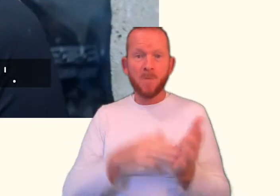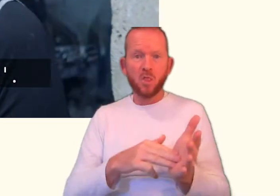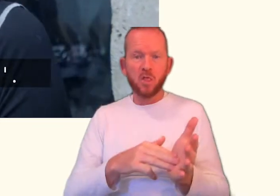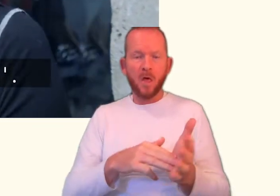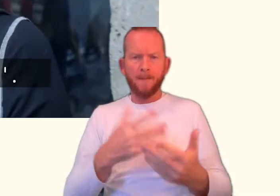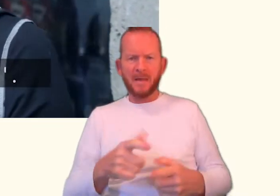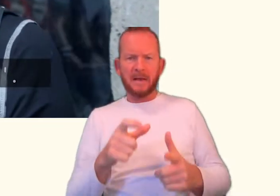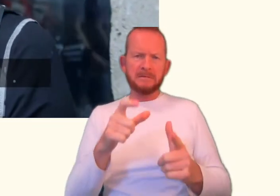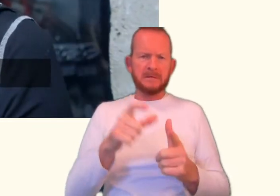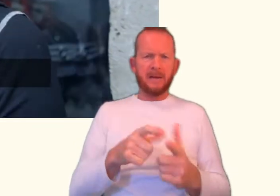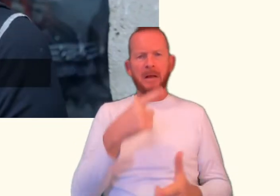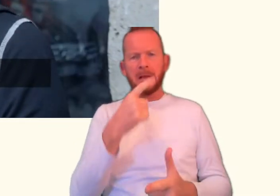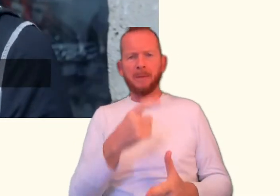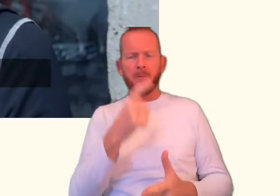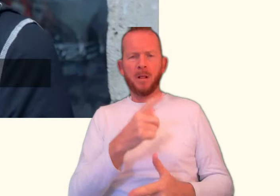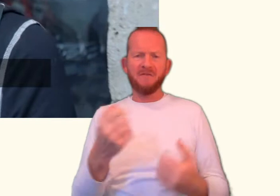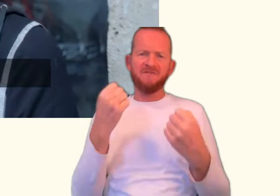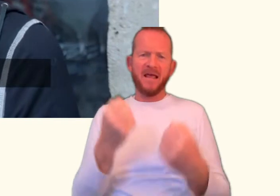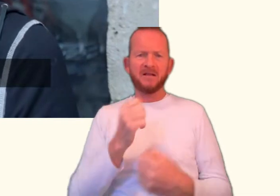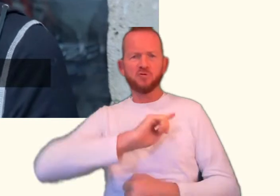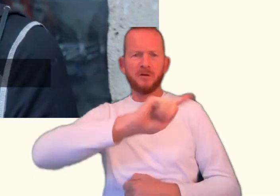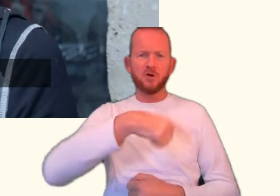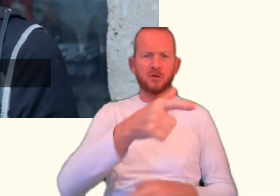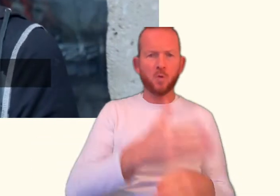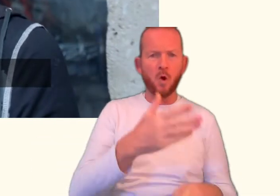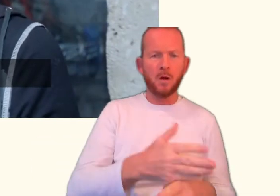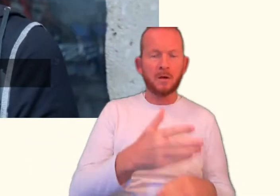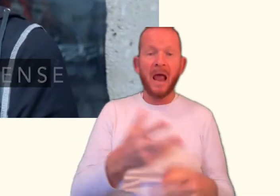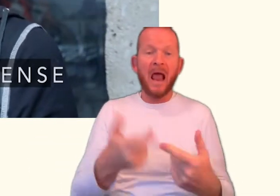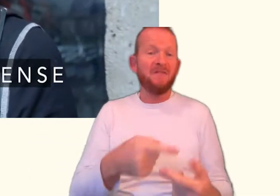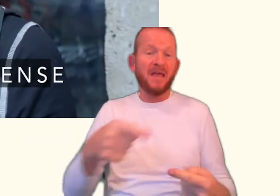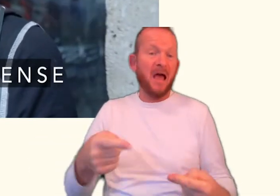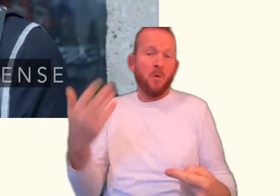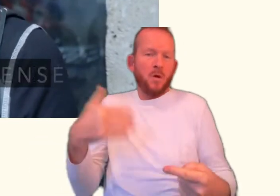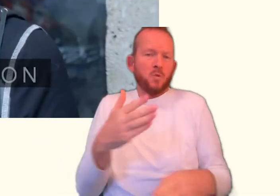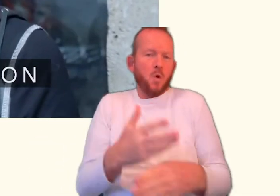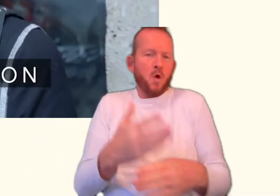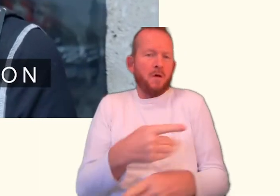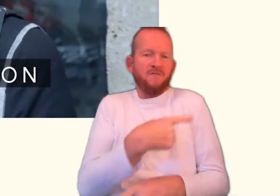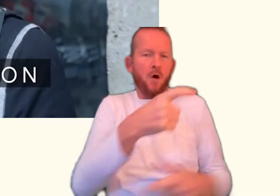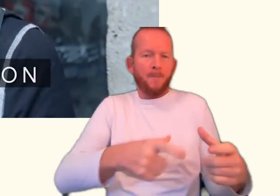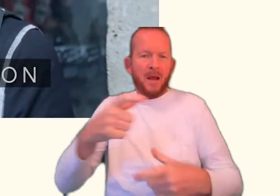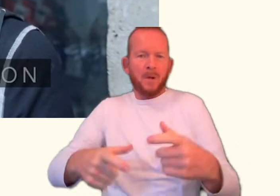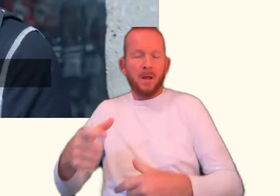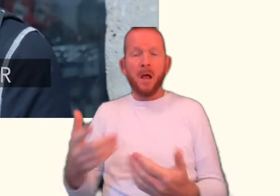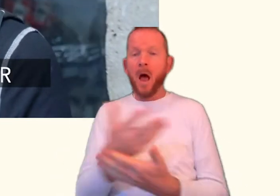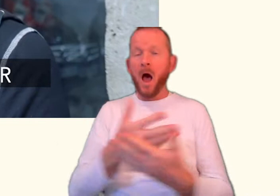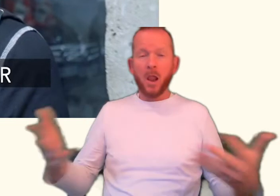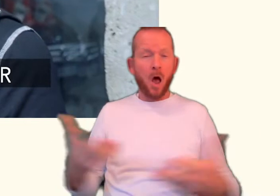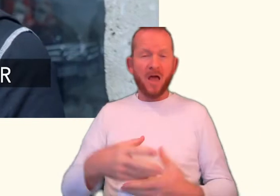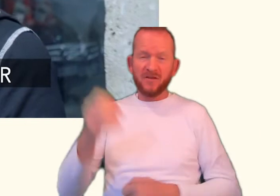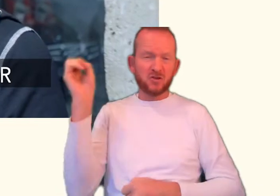to return to work, if there was ever work for people. And most of it is an utter nonsense. It's cost them over $3